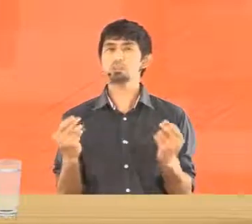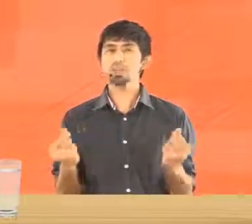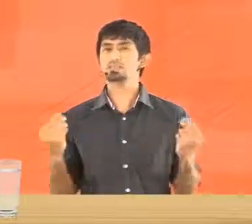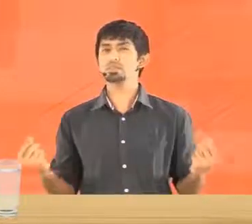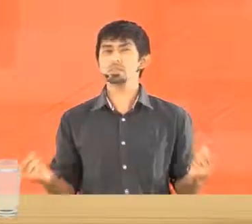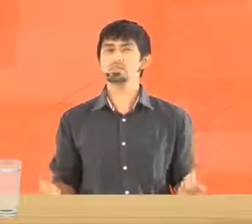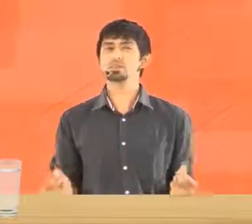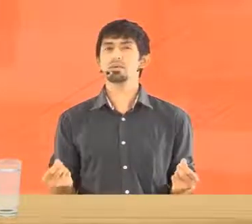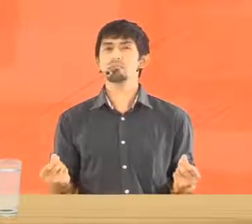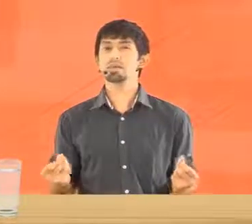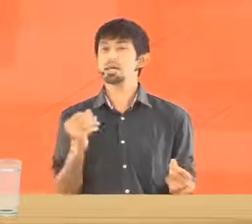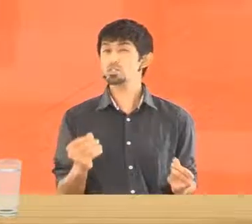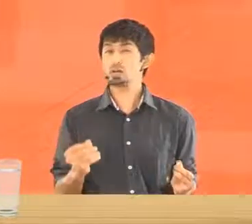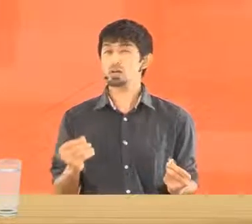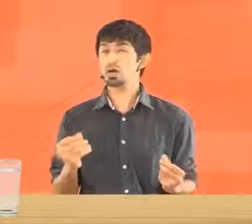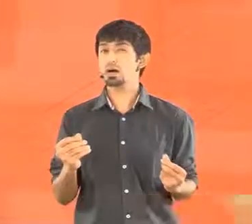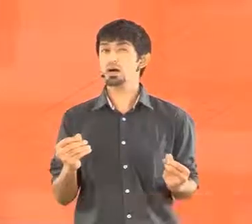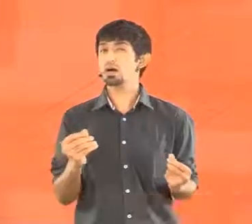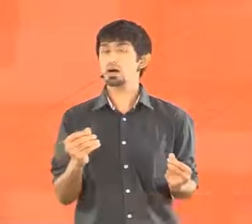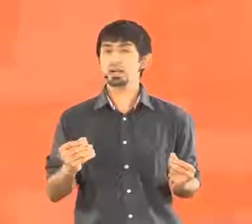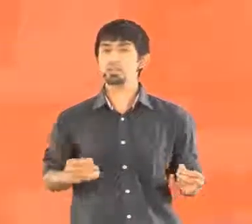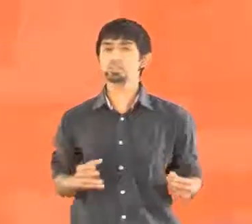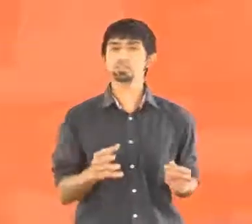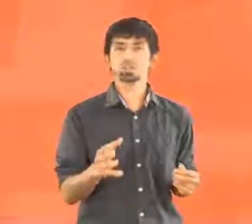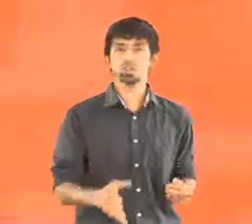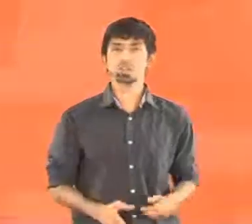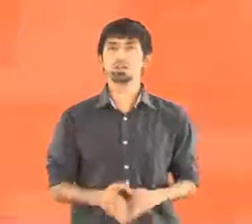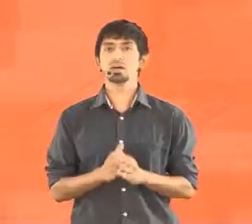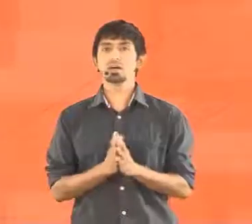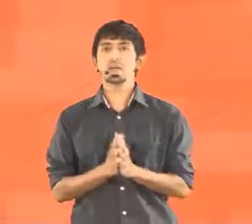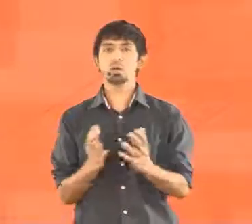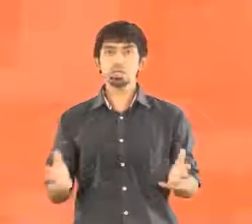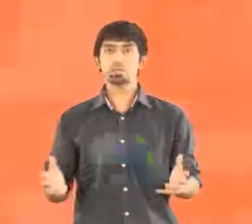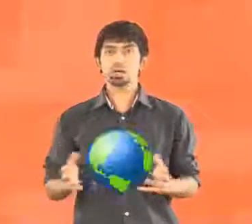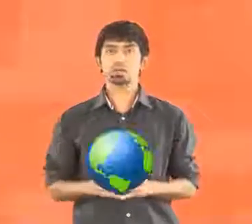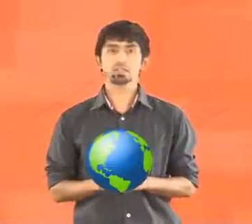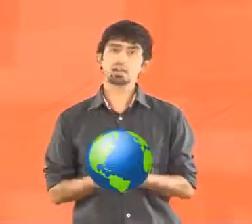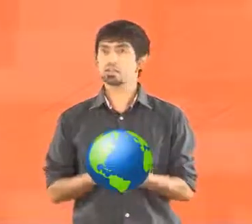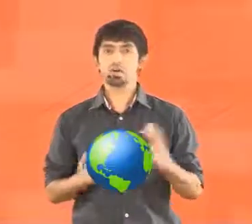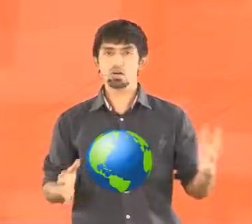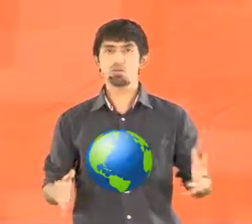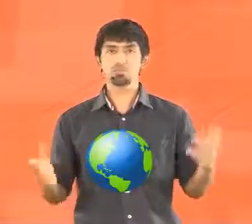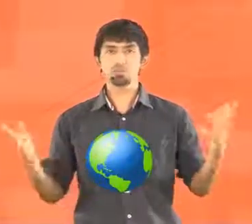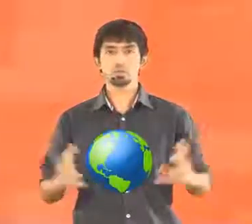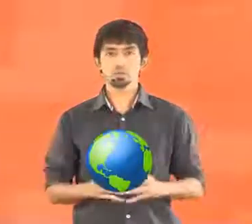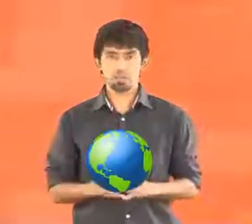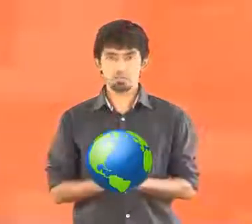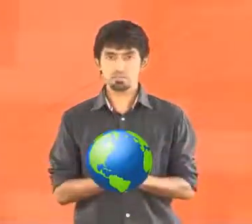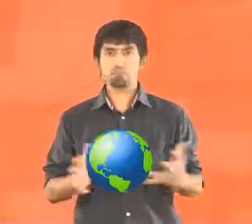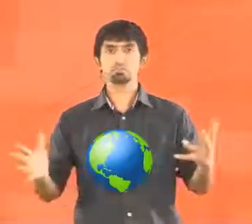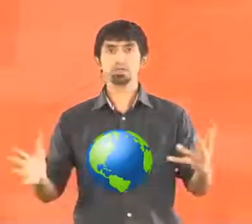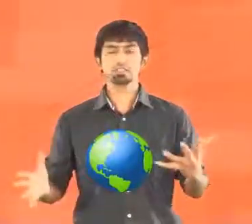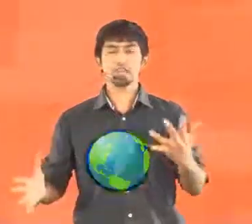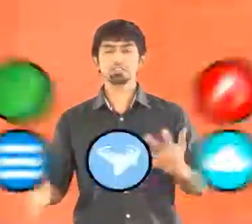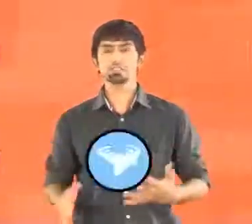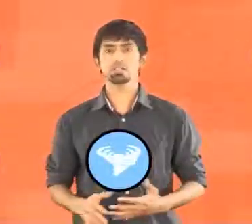what makes up these things? And that is where our entire search is going to begin. Now we know that long ago we've been told that there are